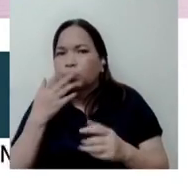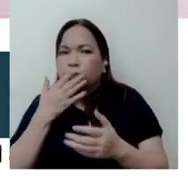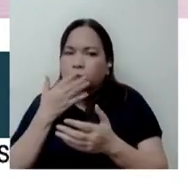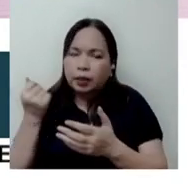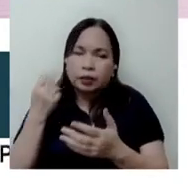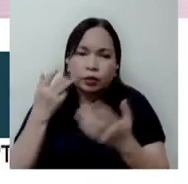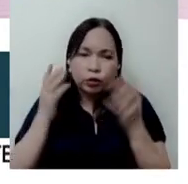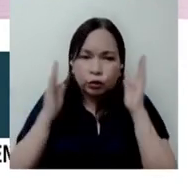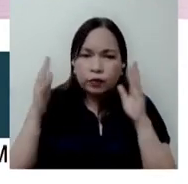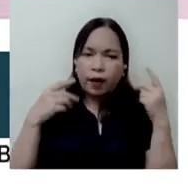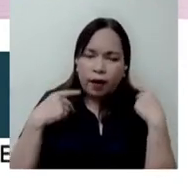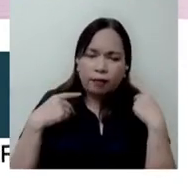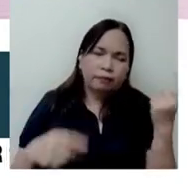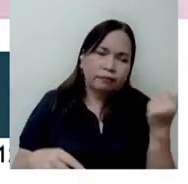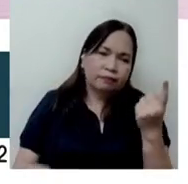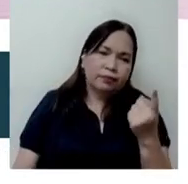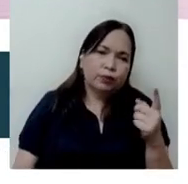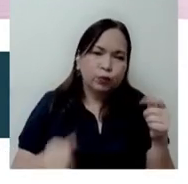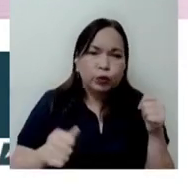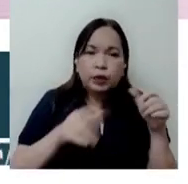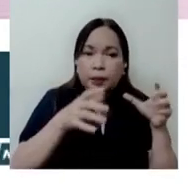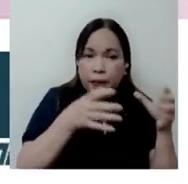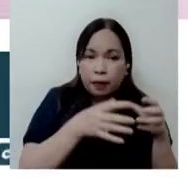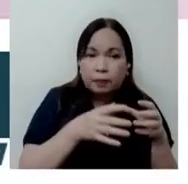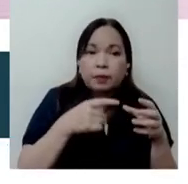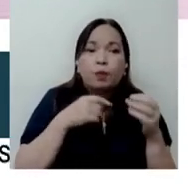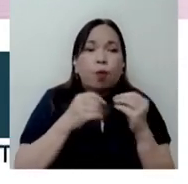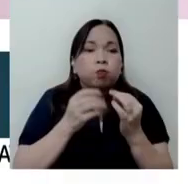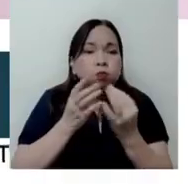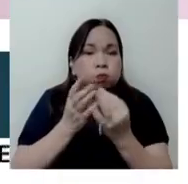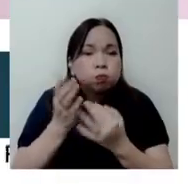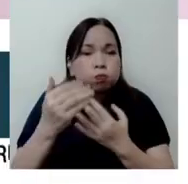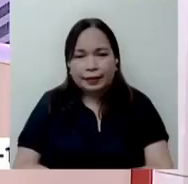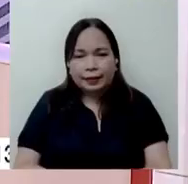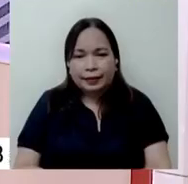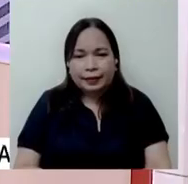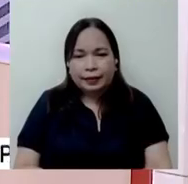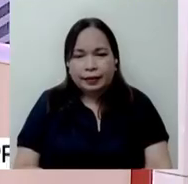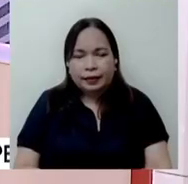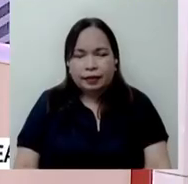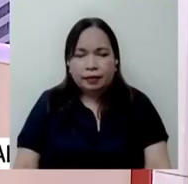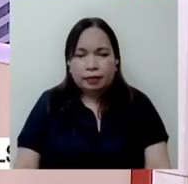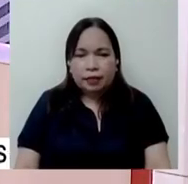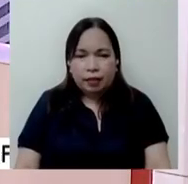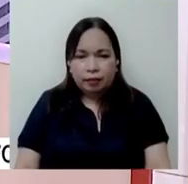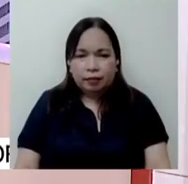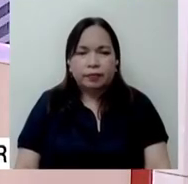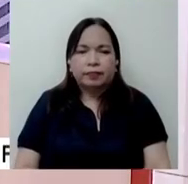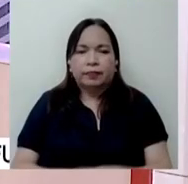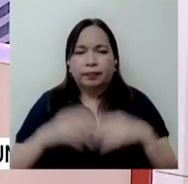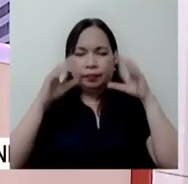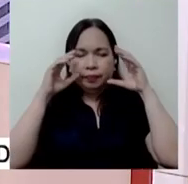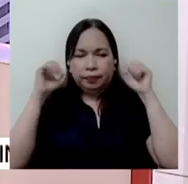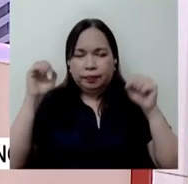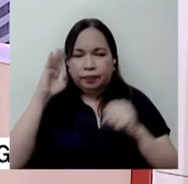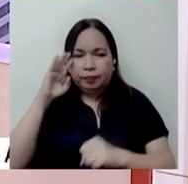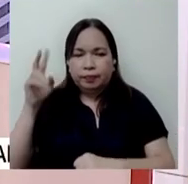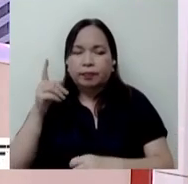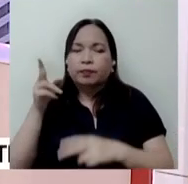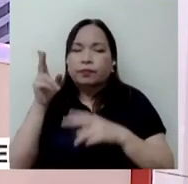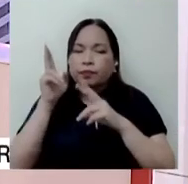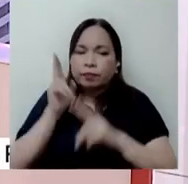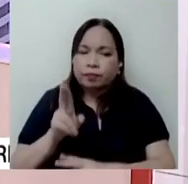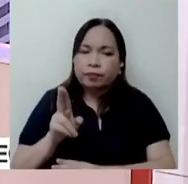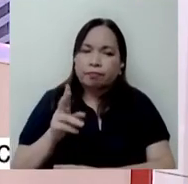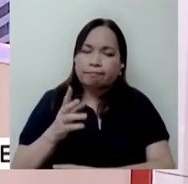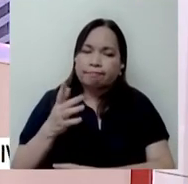which department? Yeah. Then now we will have a more transparent government. President Ferdinand Marcos Jr. pays tribute to the late